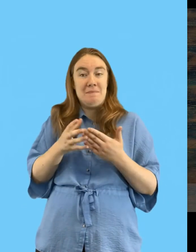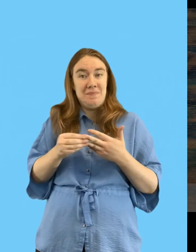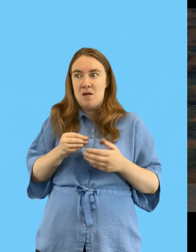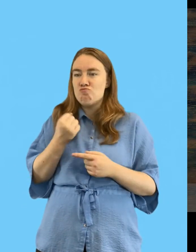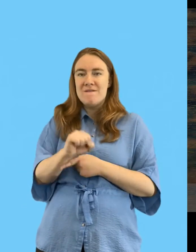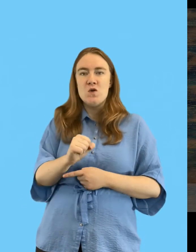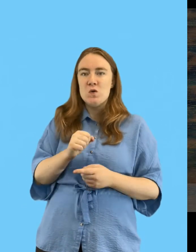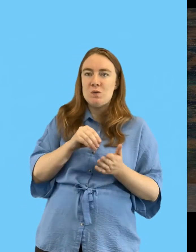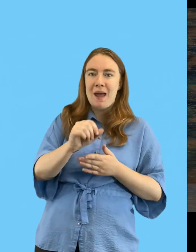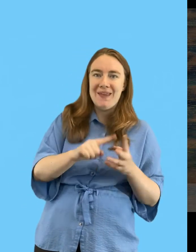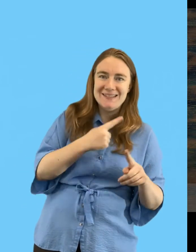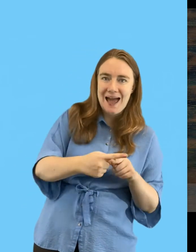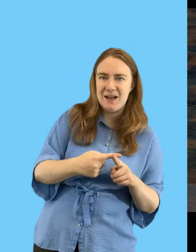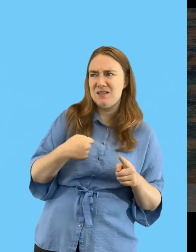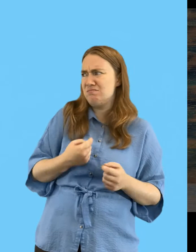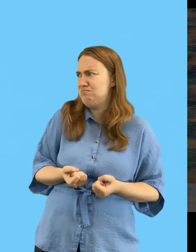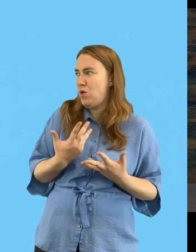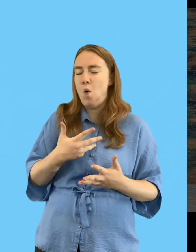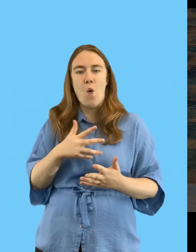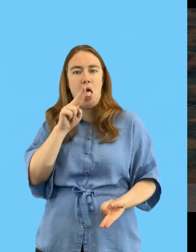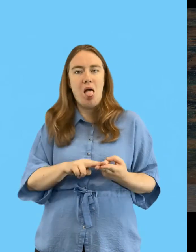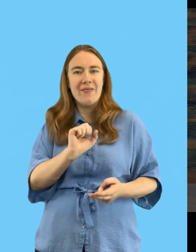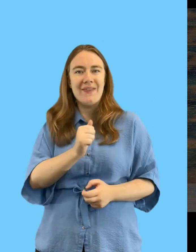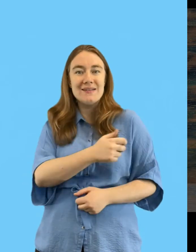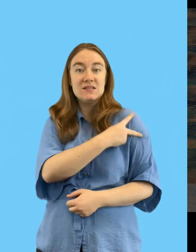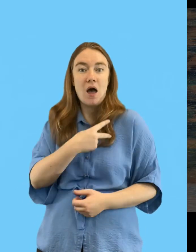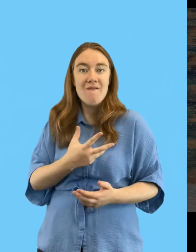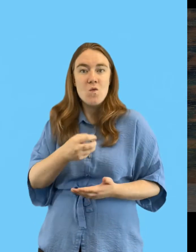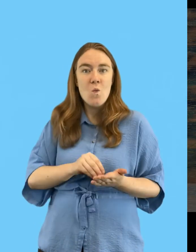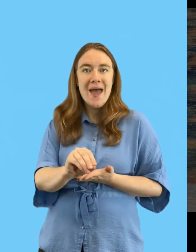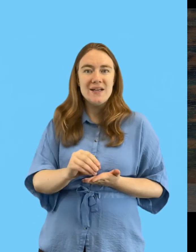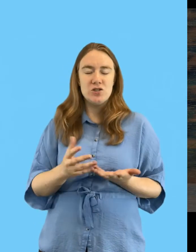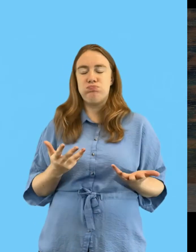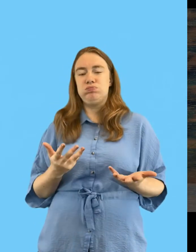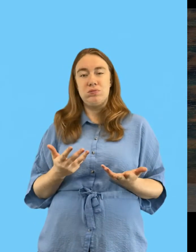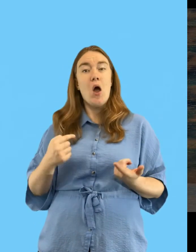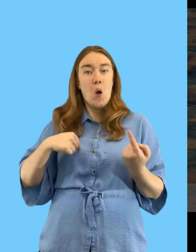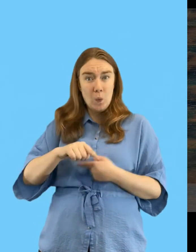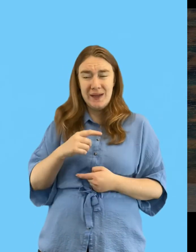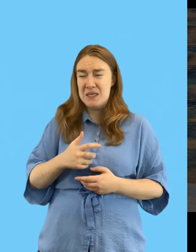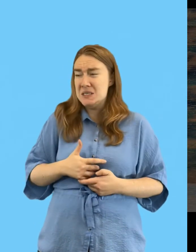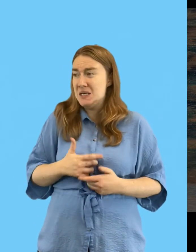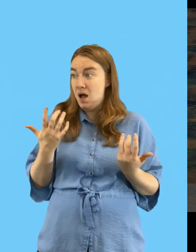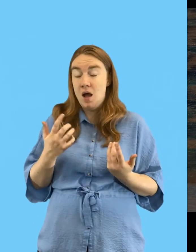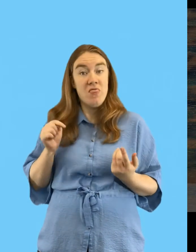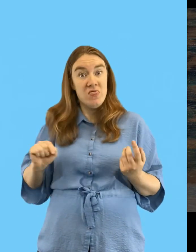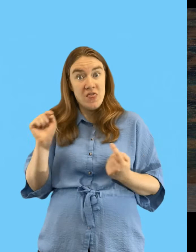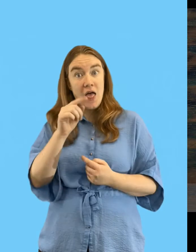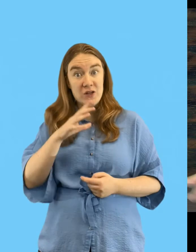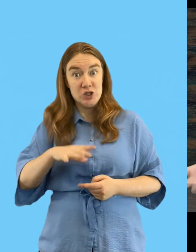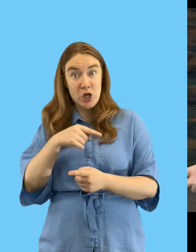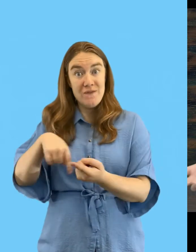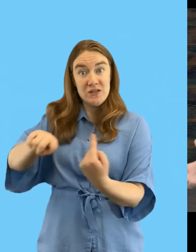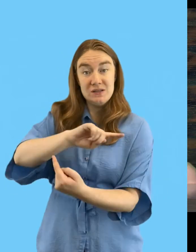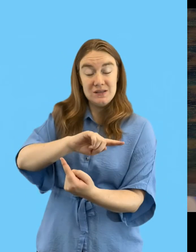their tax or refusing to pay their staff properly. And it's a reminder to us, the crowd's reaction, the other servants' reaction,